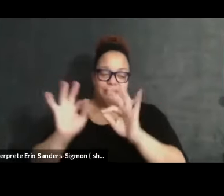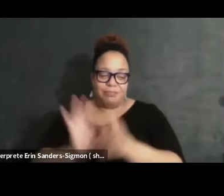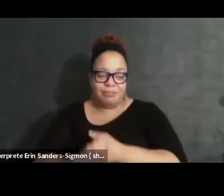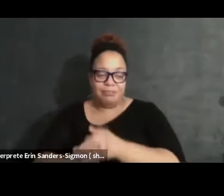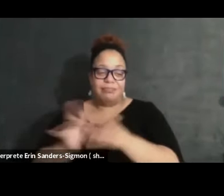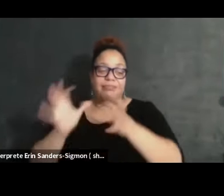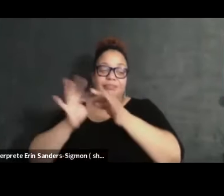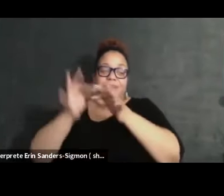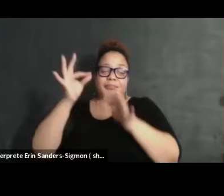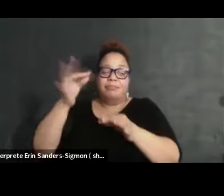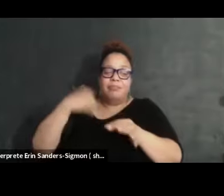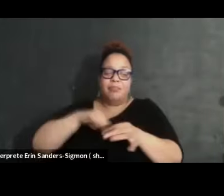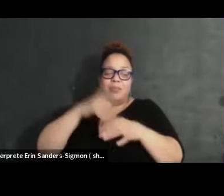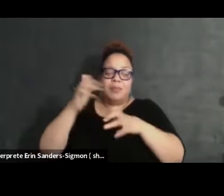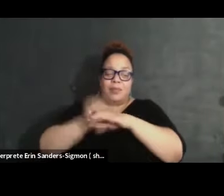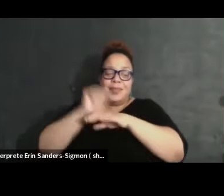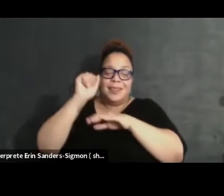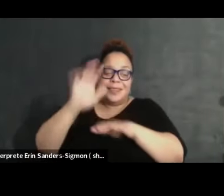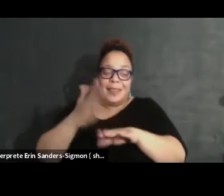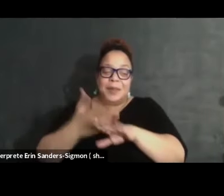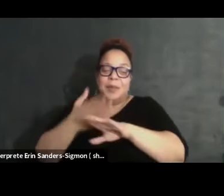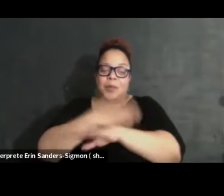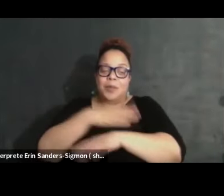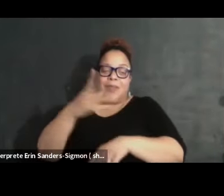of our group piece, Shadows.